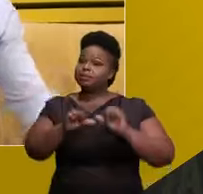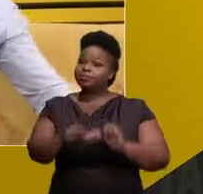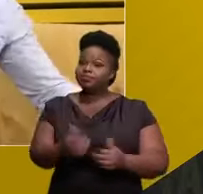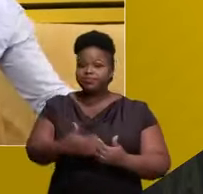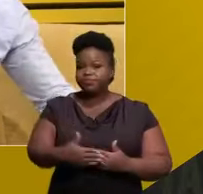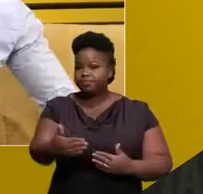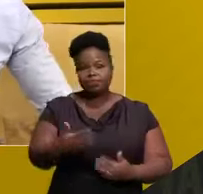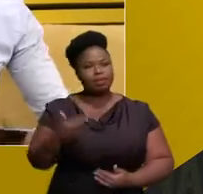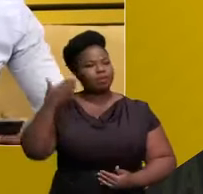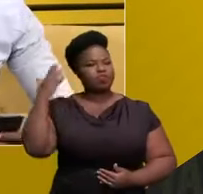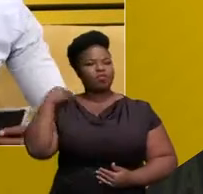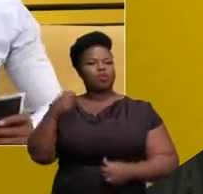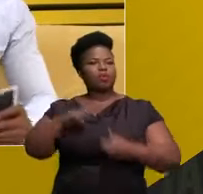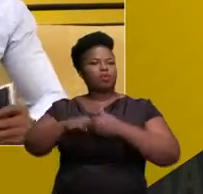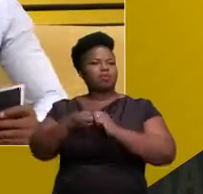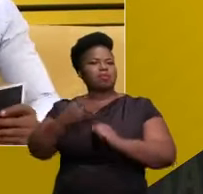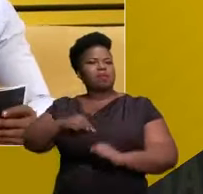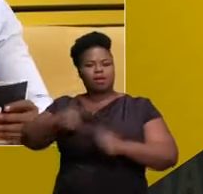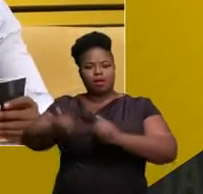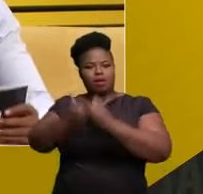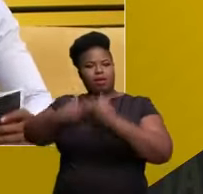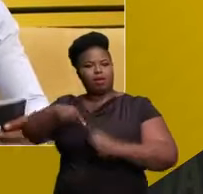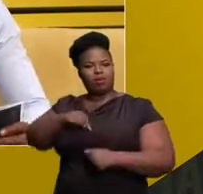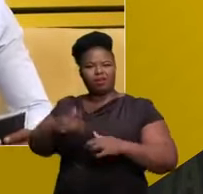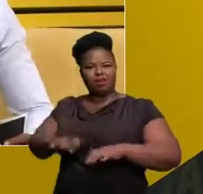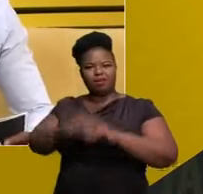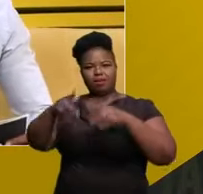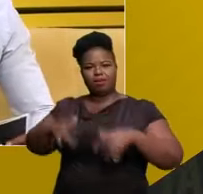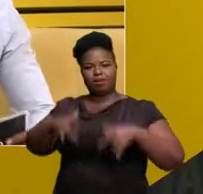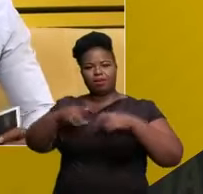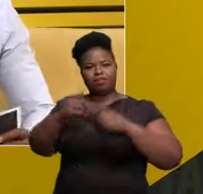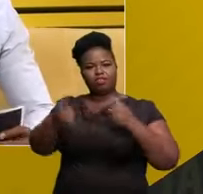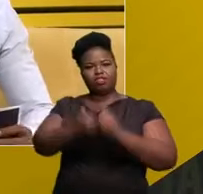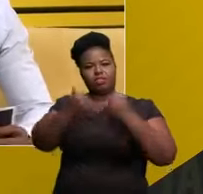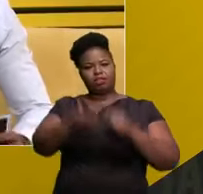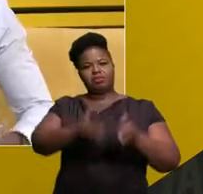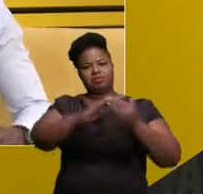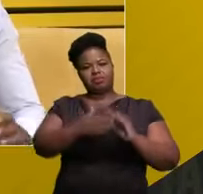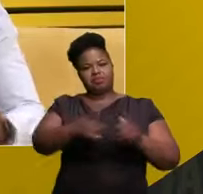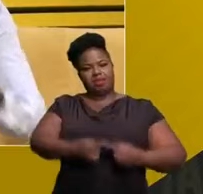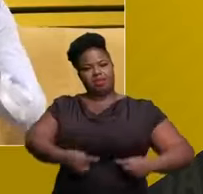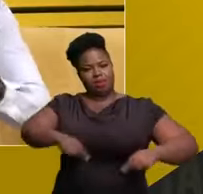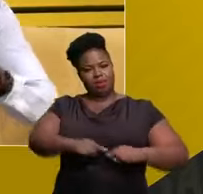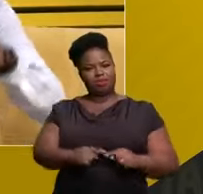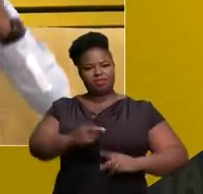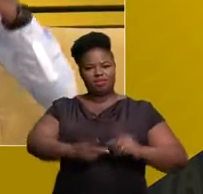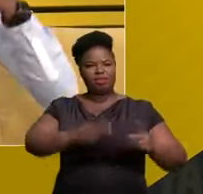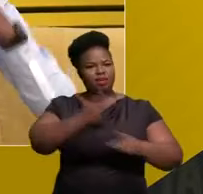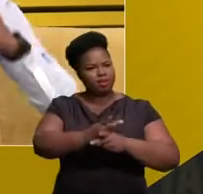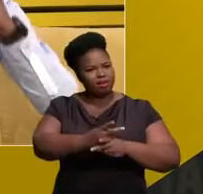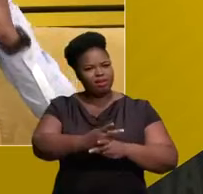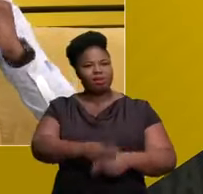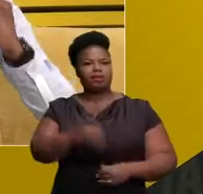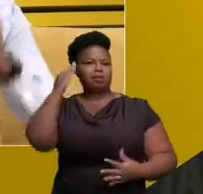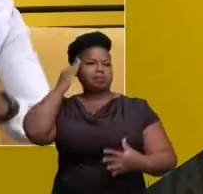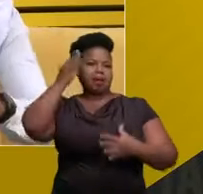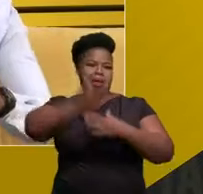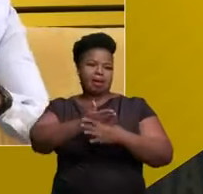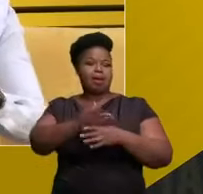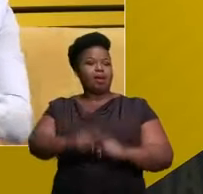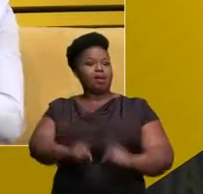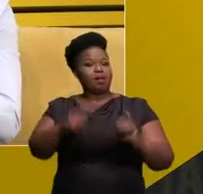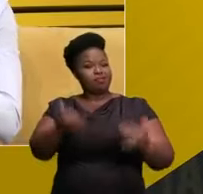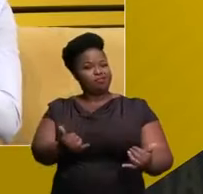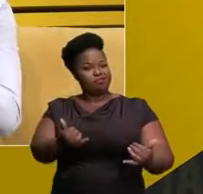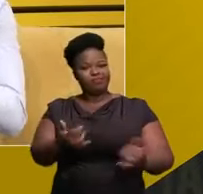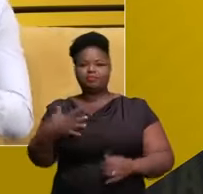We spoken about inkinga zasemhlabeni. We spoken about ama challenges esinawo emphakathini. We spoken about the psychological elements. Kodwa